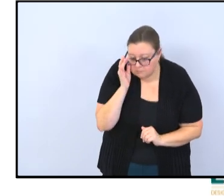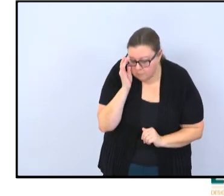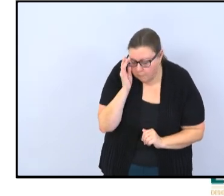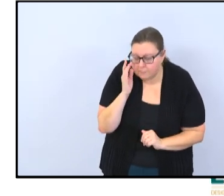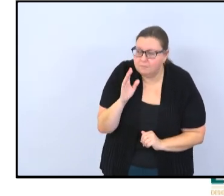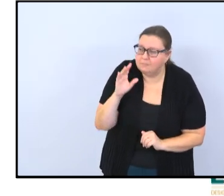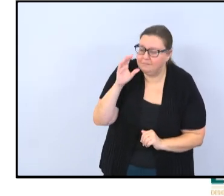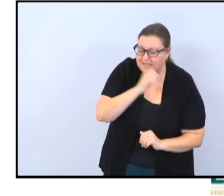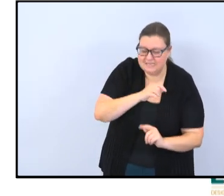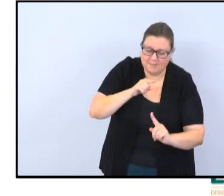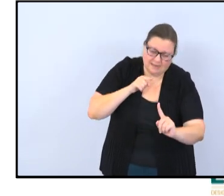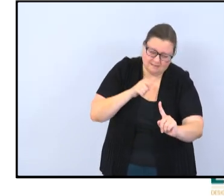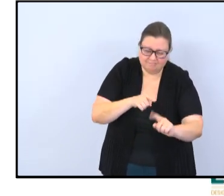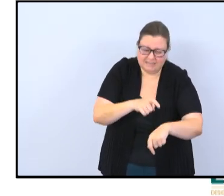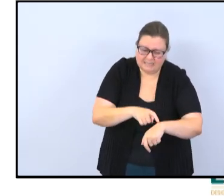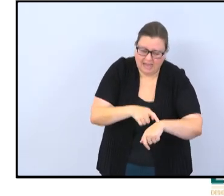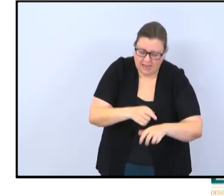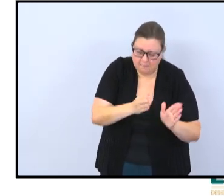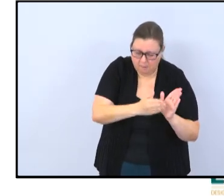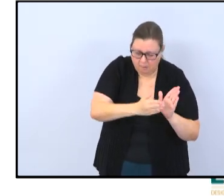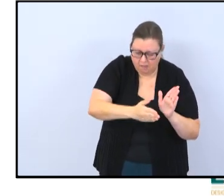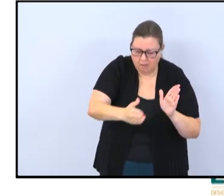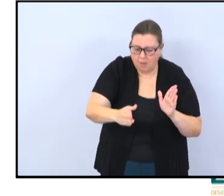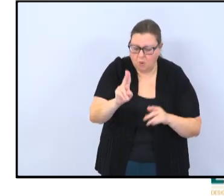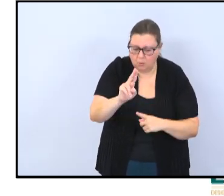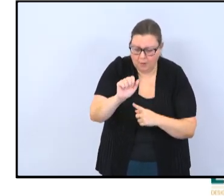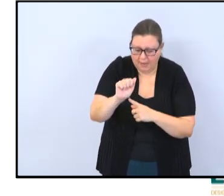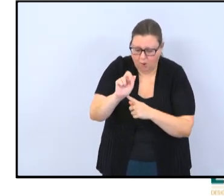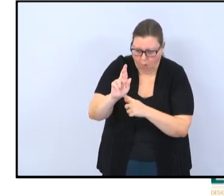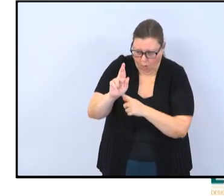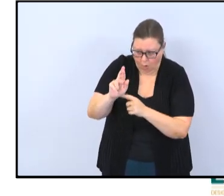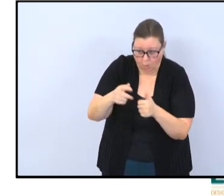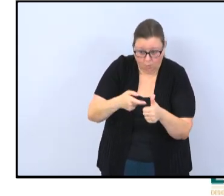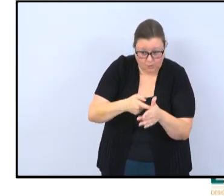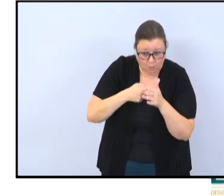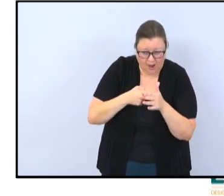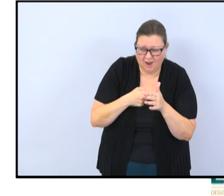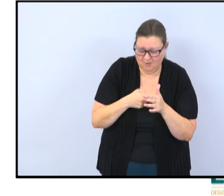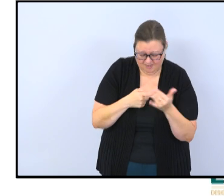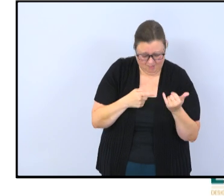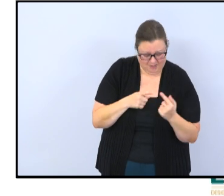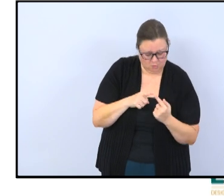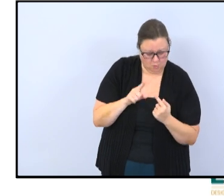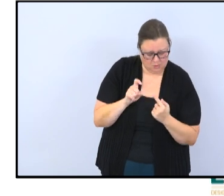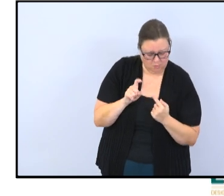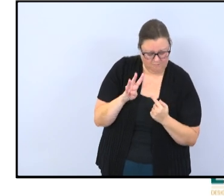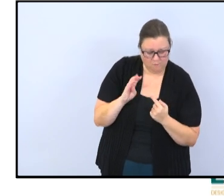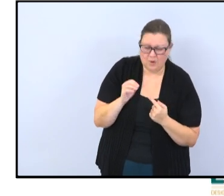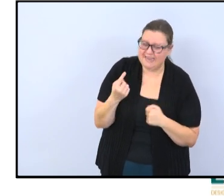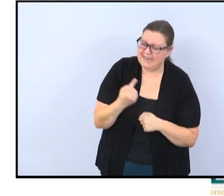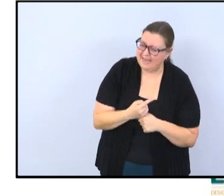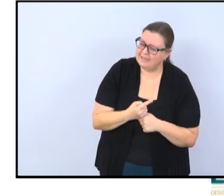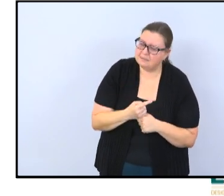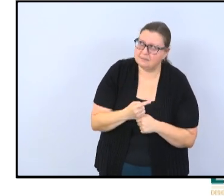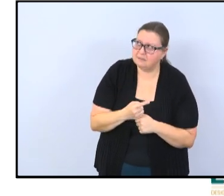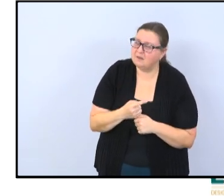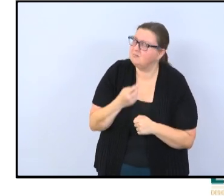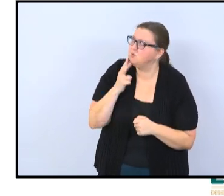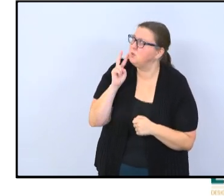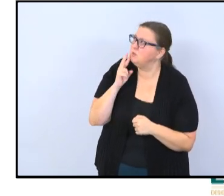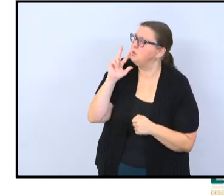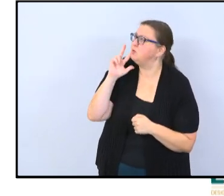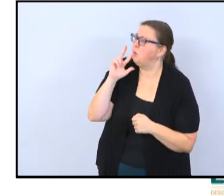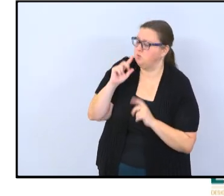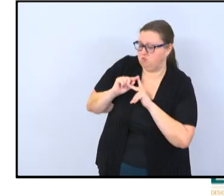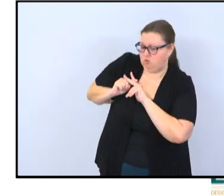So here's our estimated timeline. UAR has to be done within 140 days of a couple of days